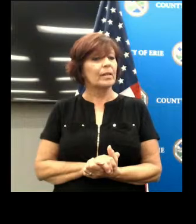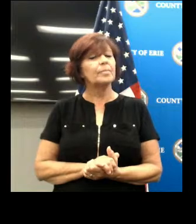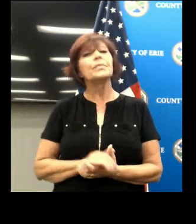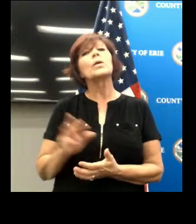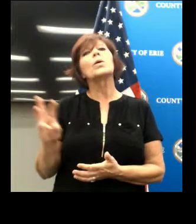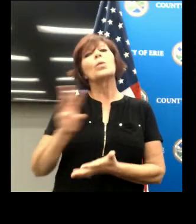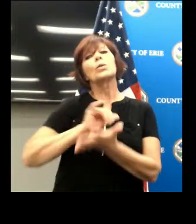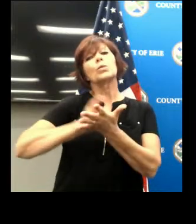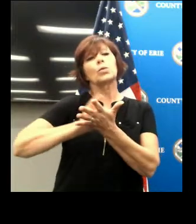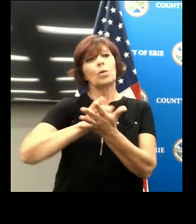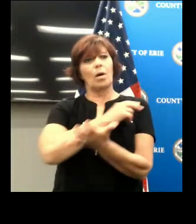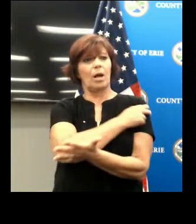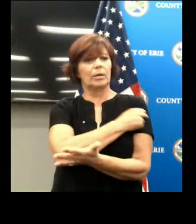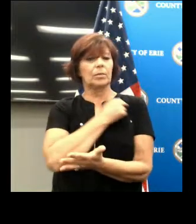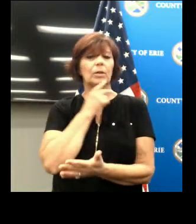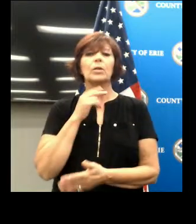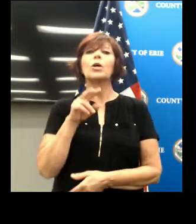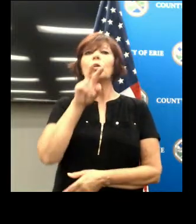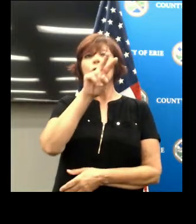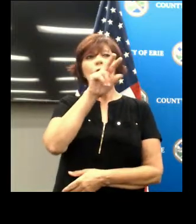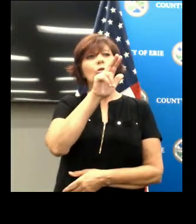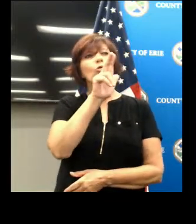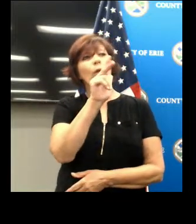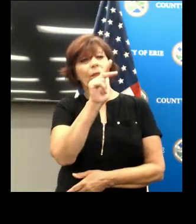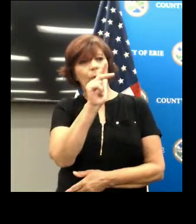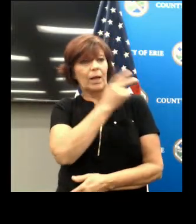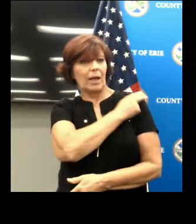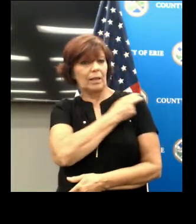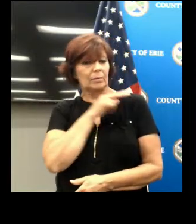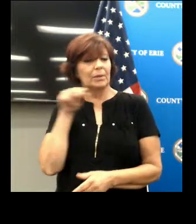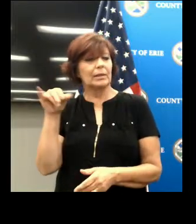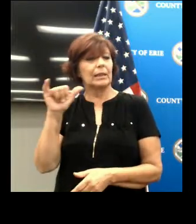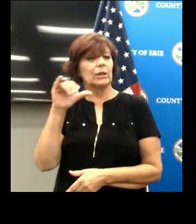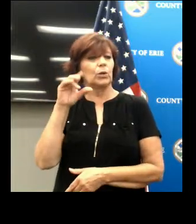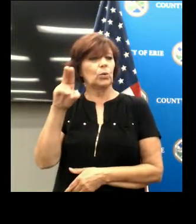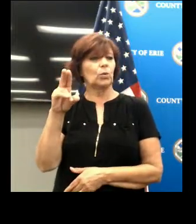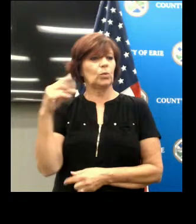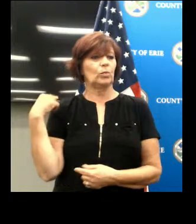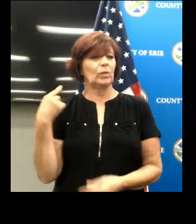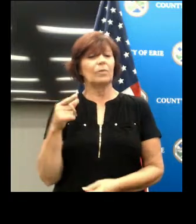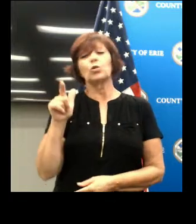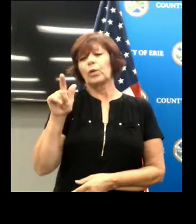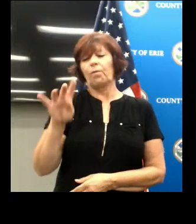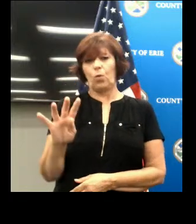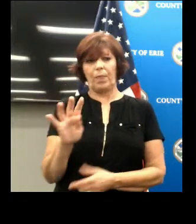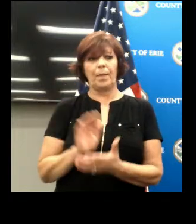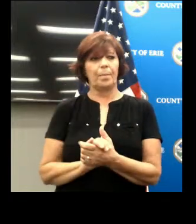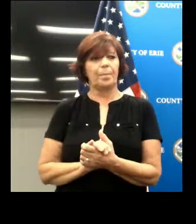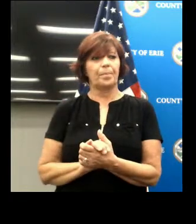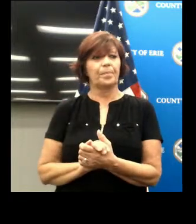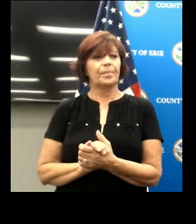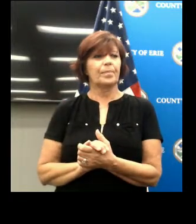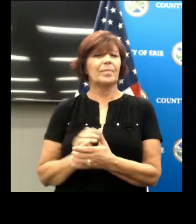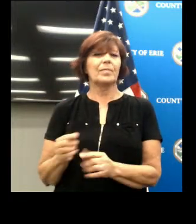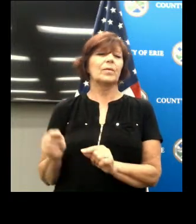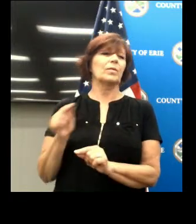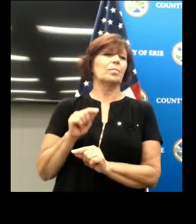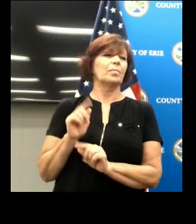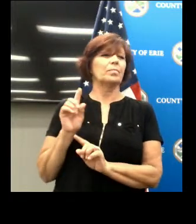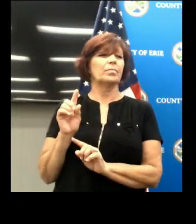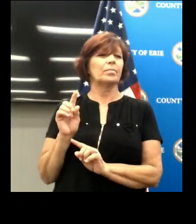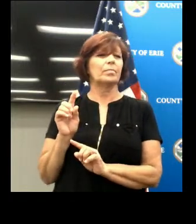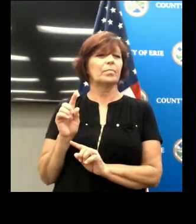West New York hospitalizations, there were 23 hospitalized and 8 in ICU as of the 24th. Just going back one, so there